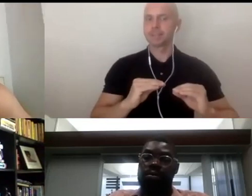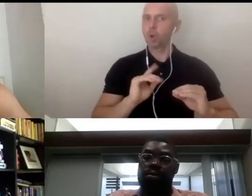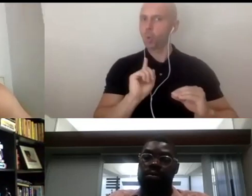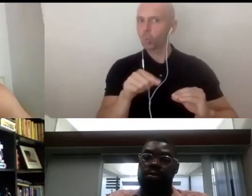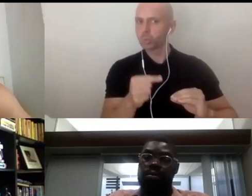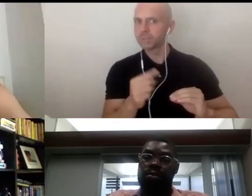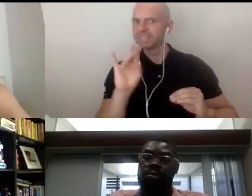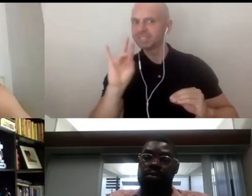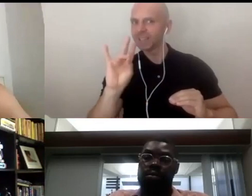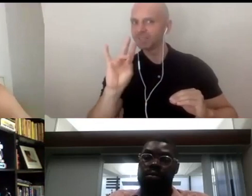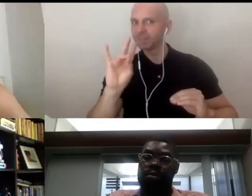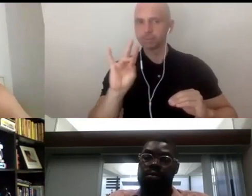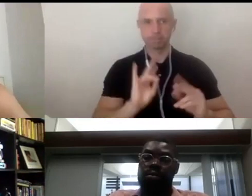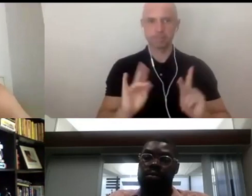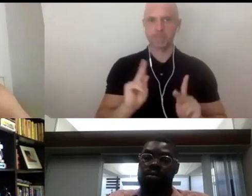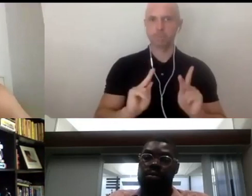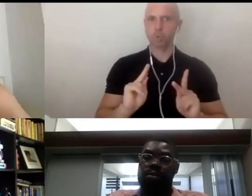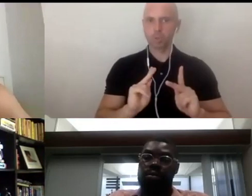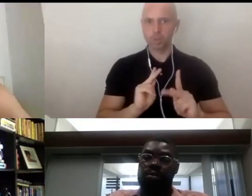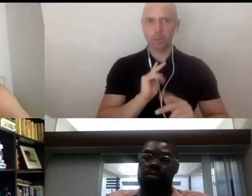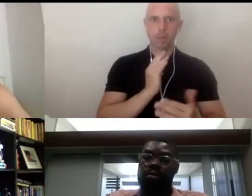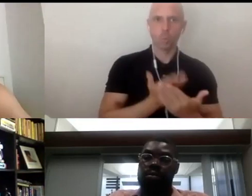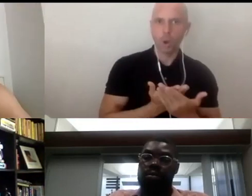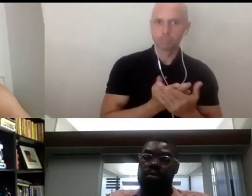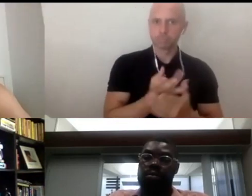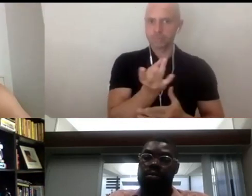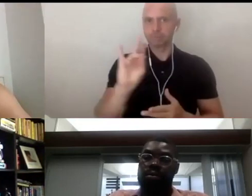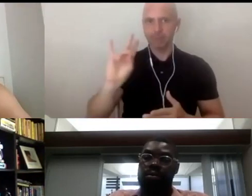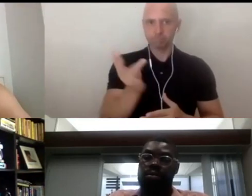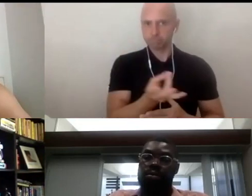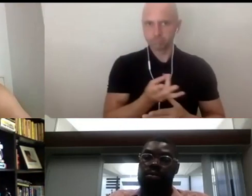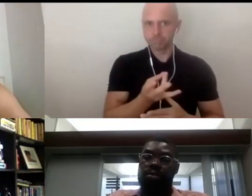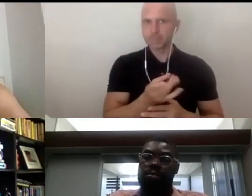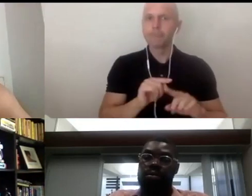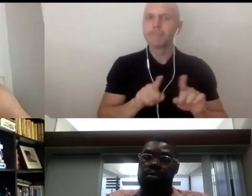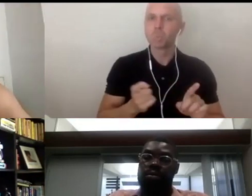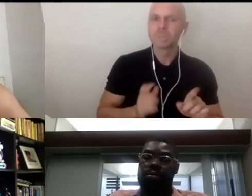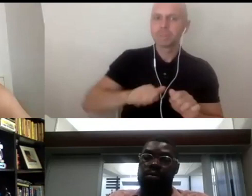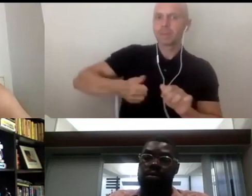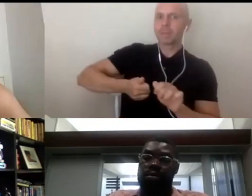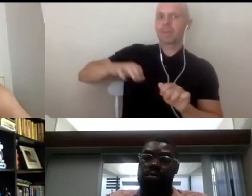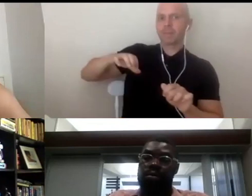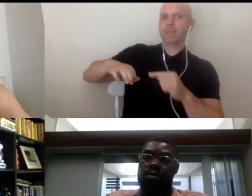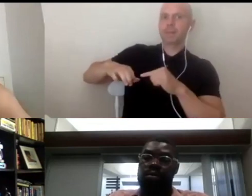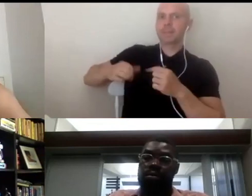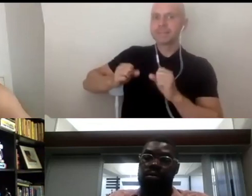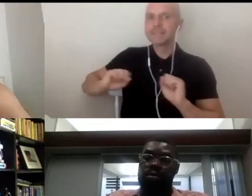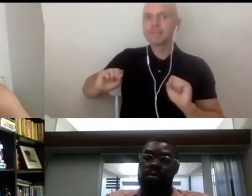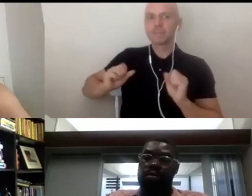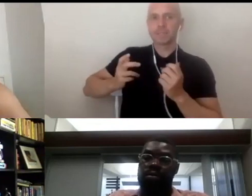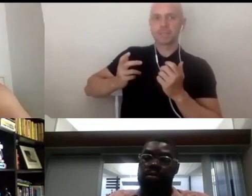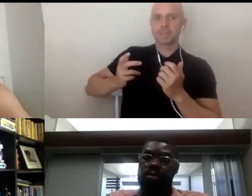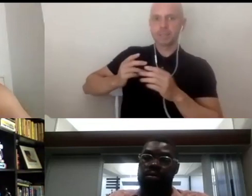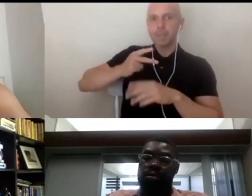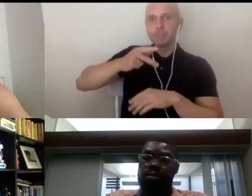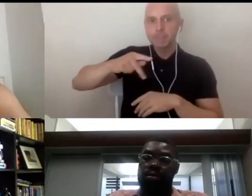PPE and other health and safety items, like our extra tents to spread out safe shade stanchions to demarcate safe distances, hand